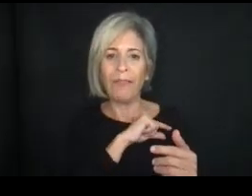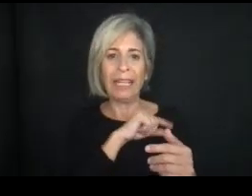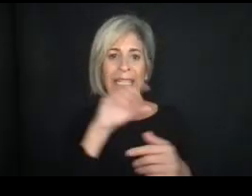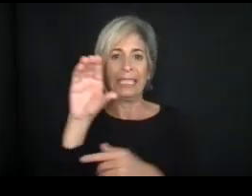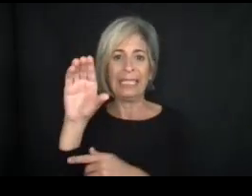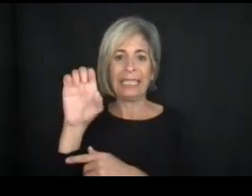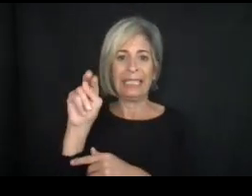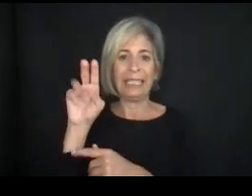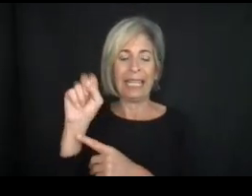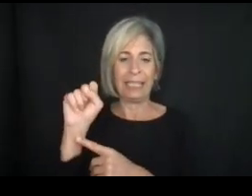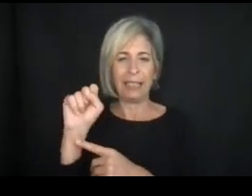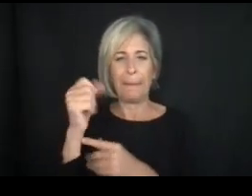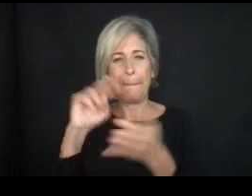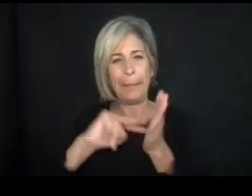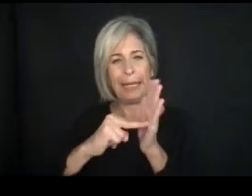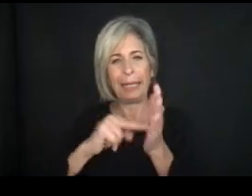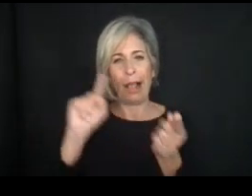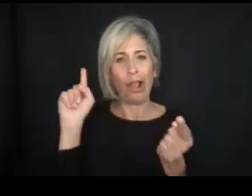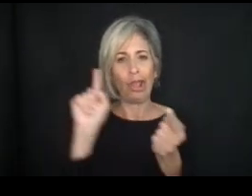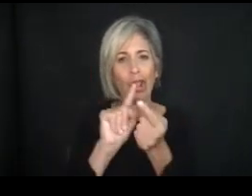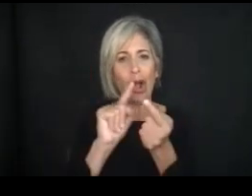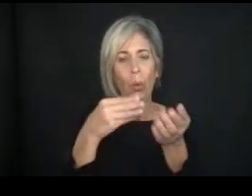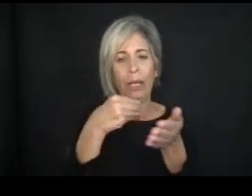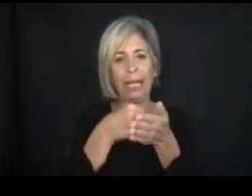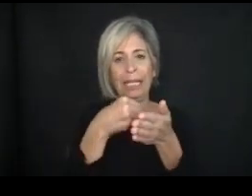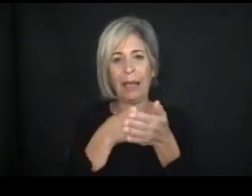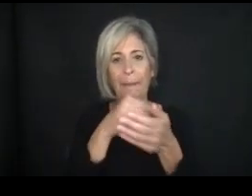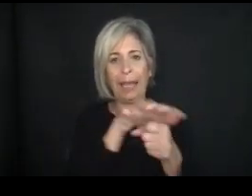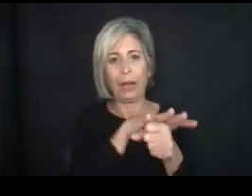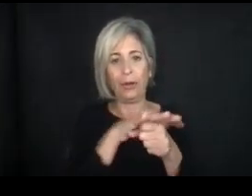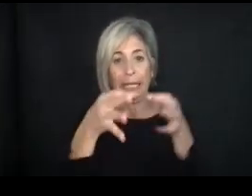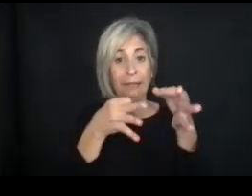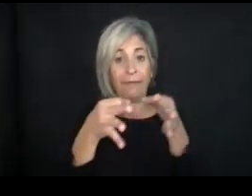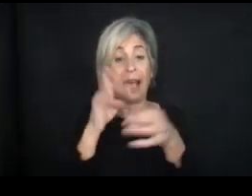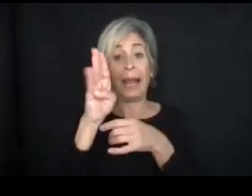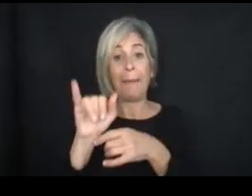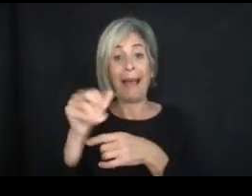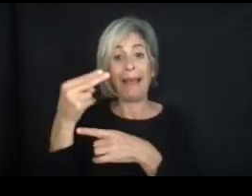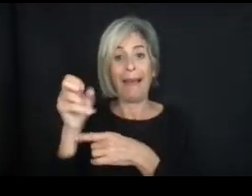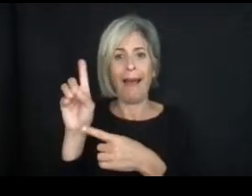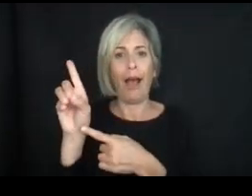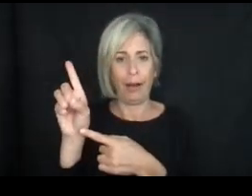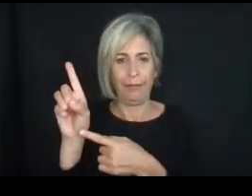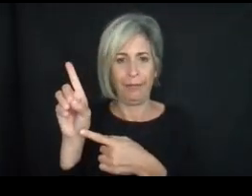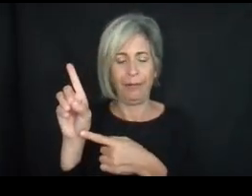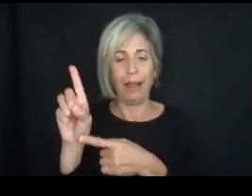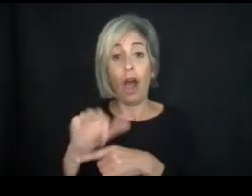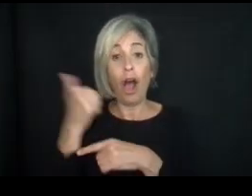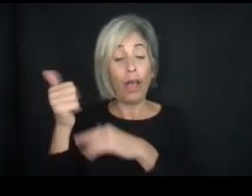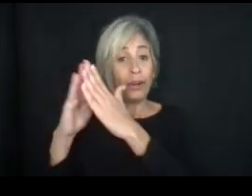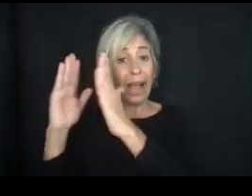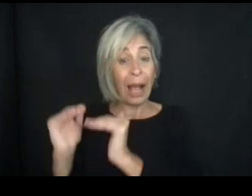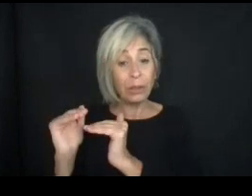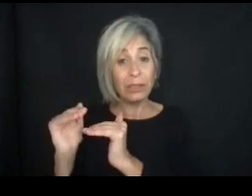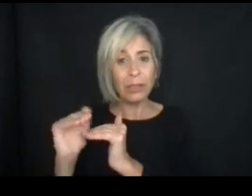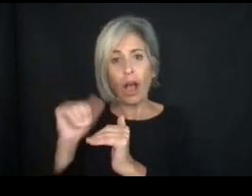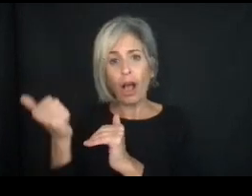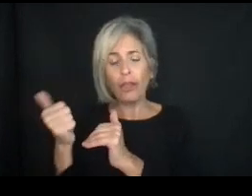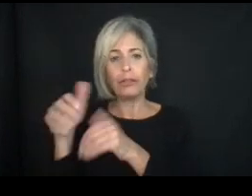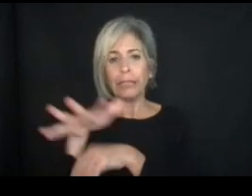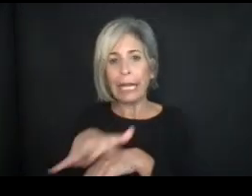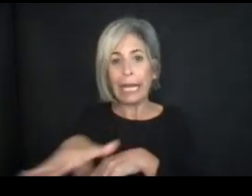are low-income areas defined by HUD. Other households or populations or geographic